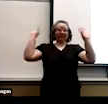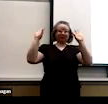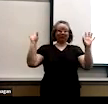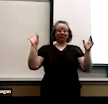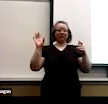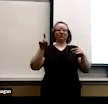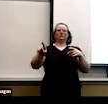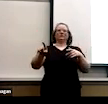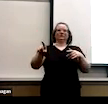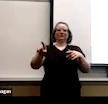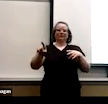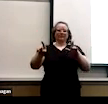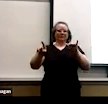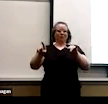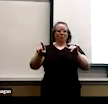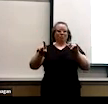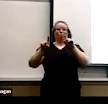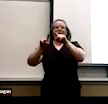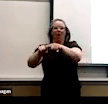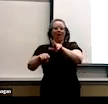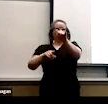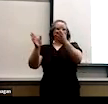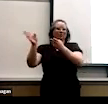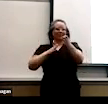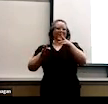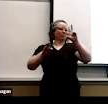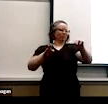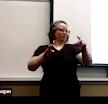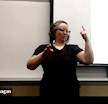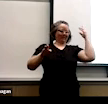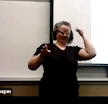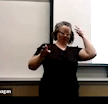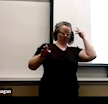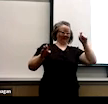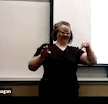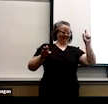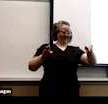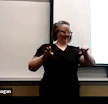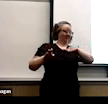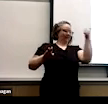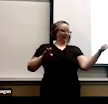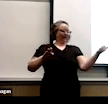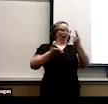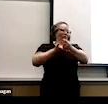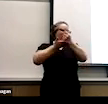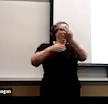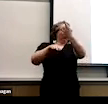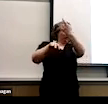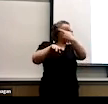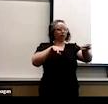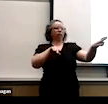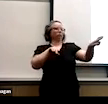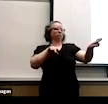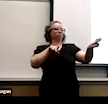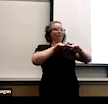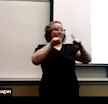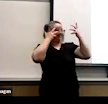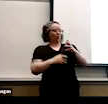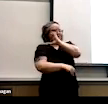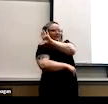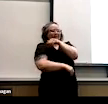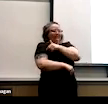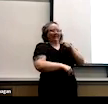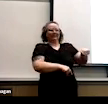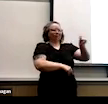have to have a therapist that they can actually go see for clinical treatment. And so we don't have them in clinic with us. Because there's so many patients that we see who don't need a physiotherapist. That's